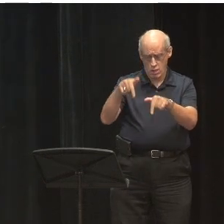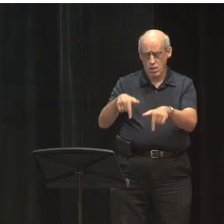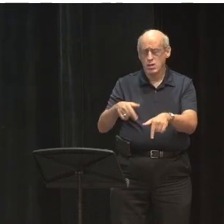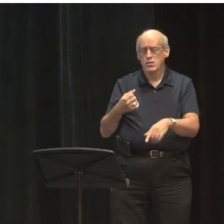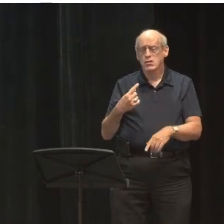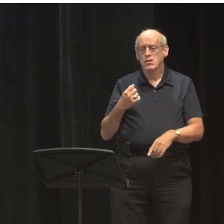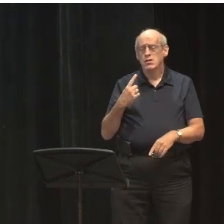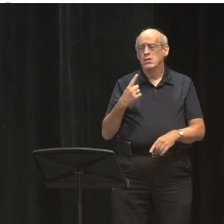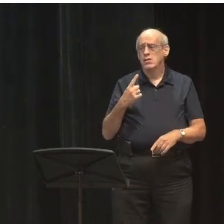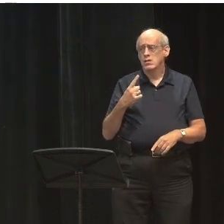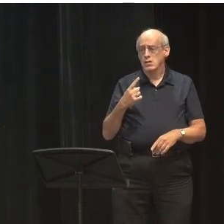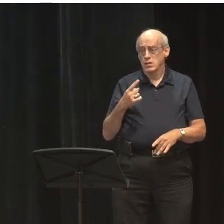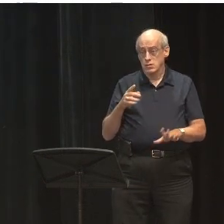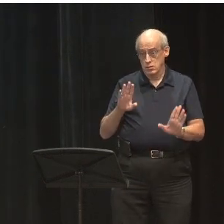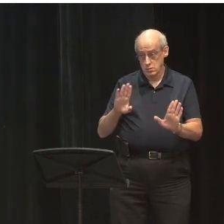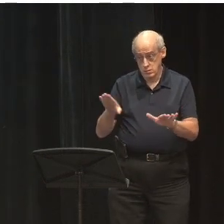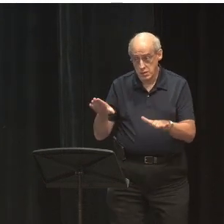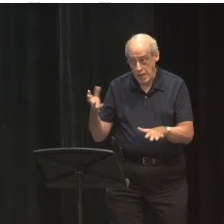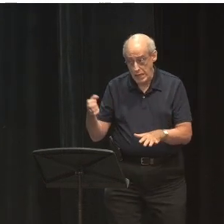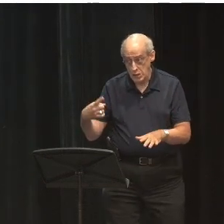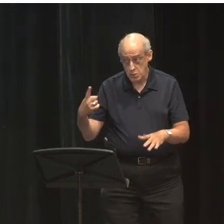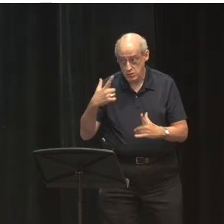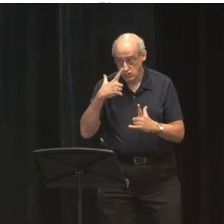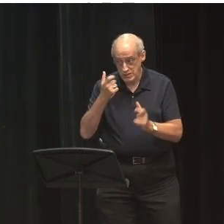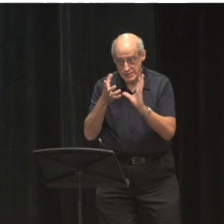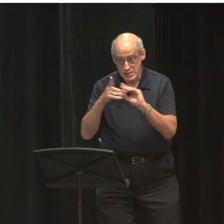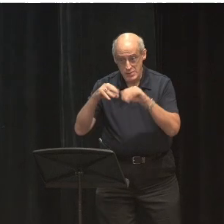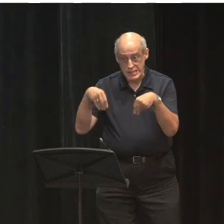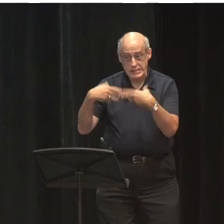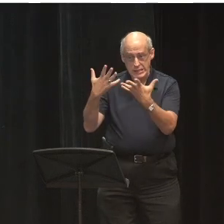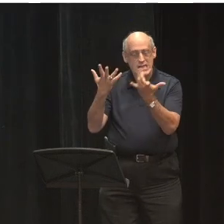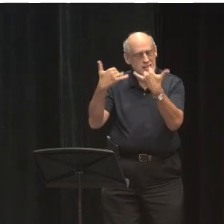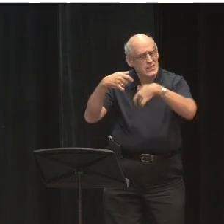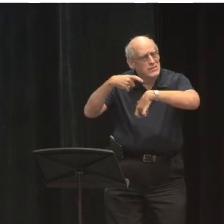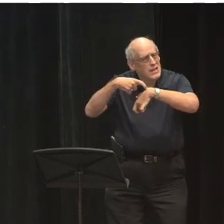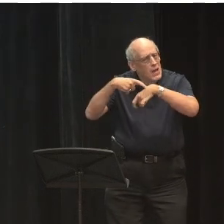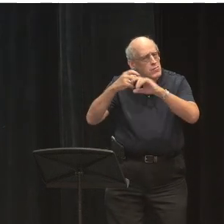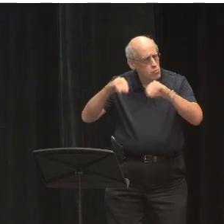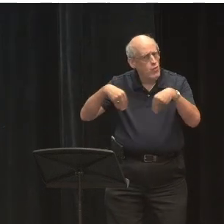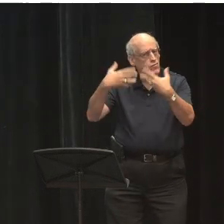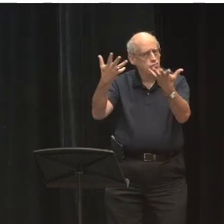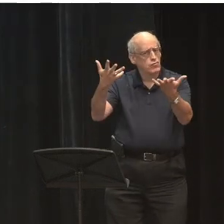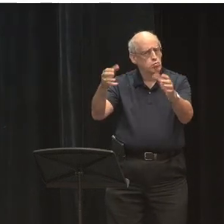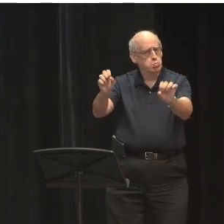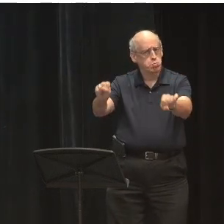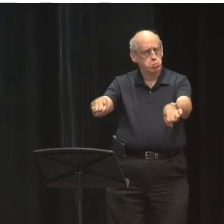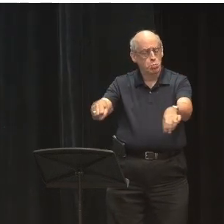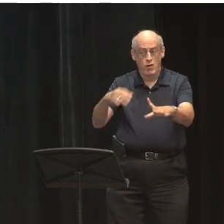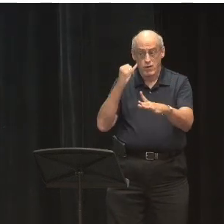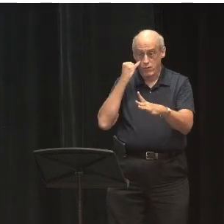hearing. I want to make sure if anyone wants to speak, we still have time for comments.